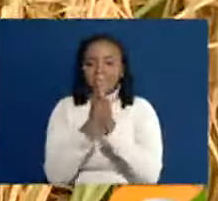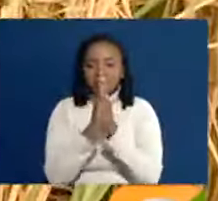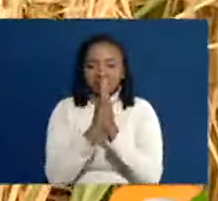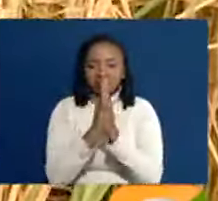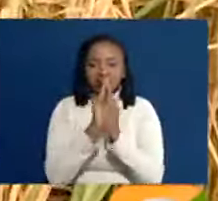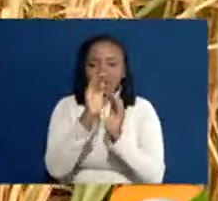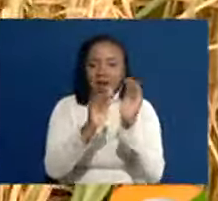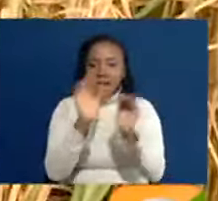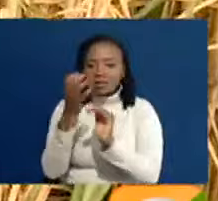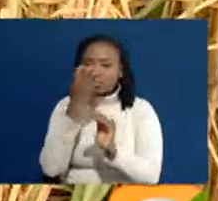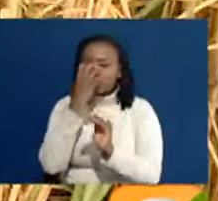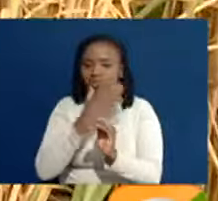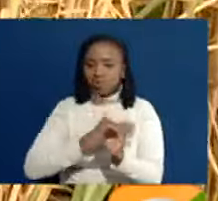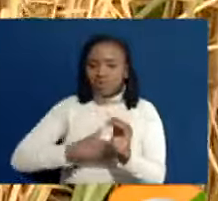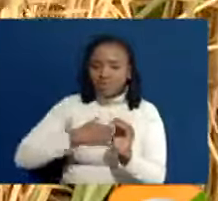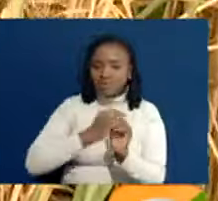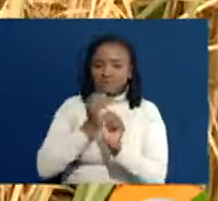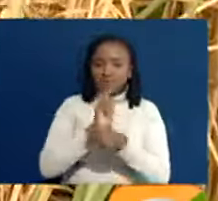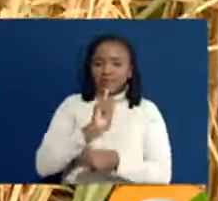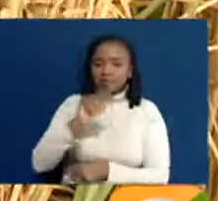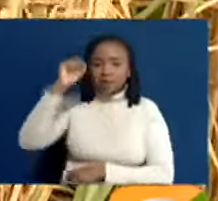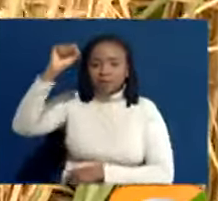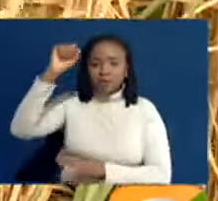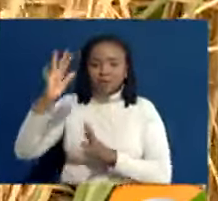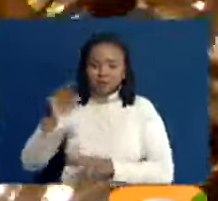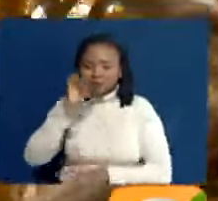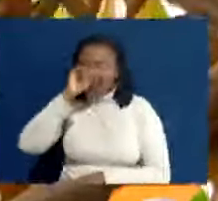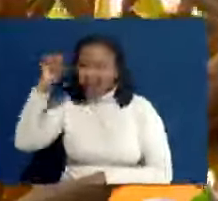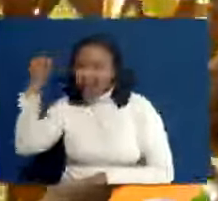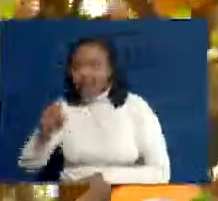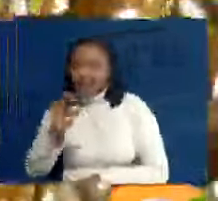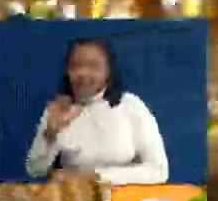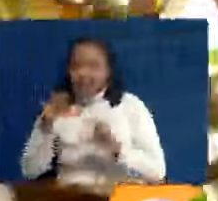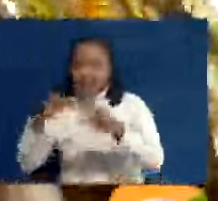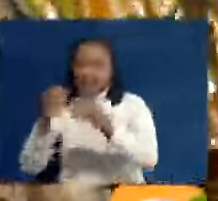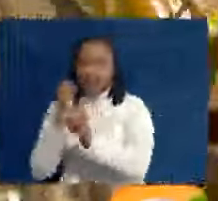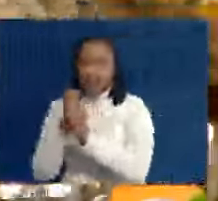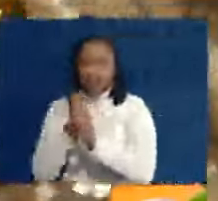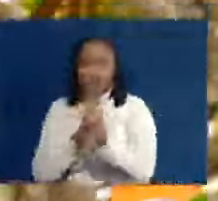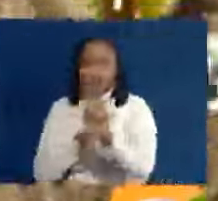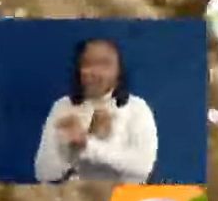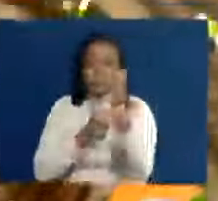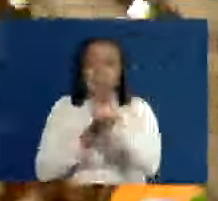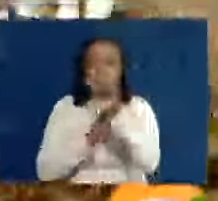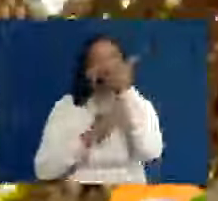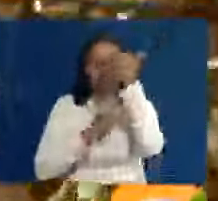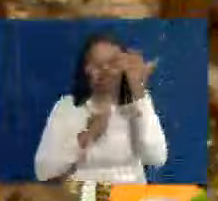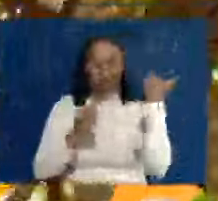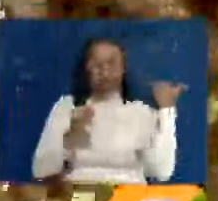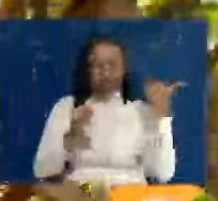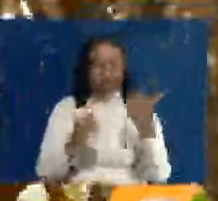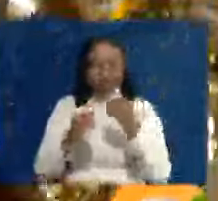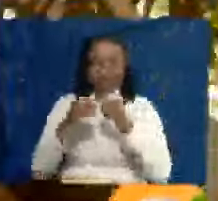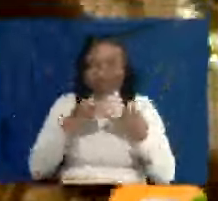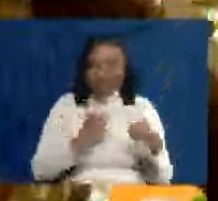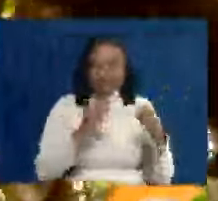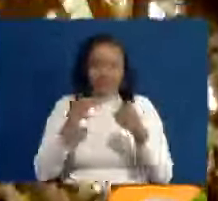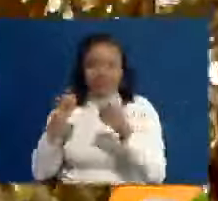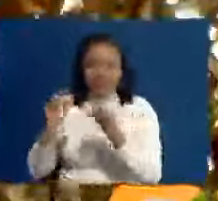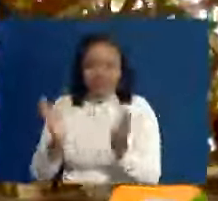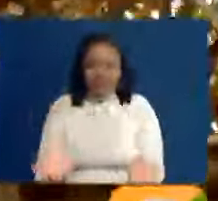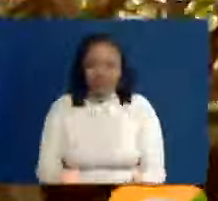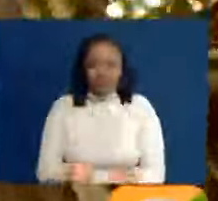to ensure politicians are not involved in the affairs of the company, as efforts to revive it before collapsed due to